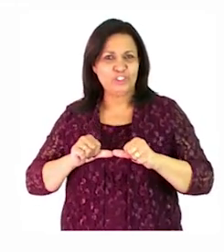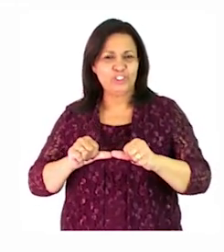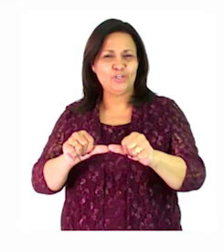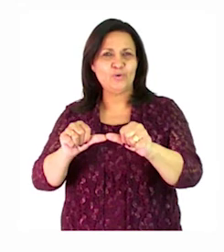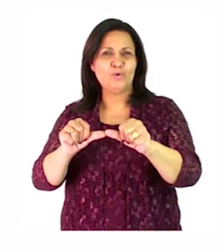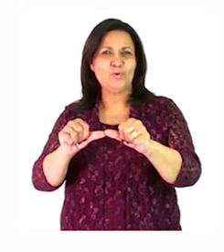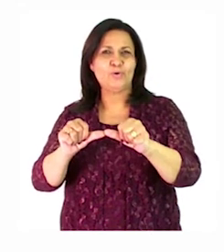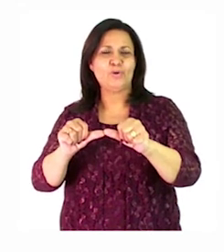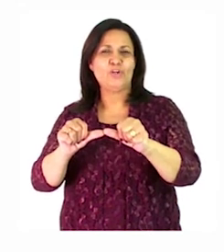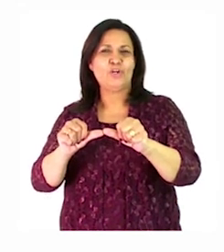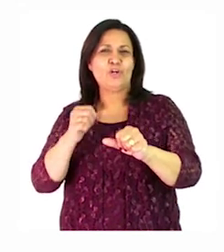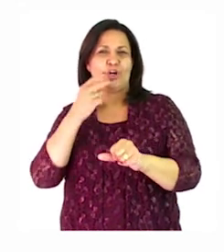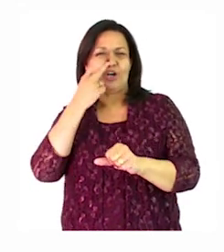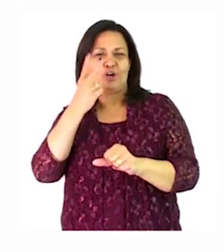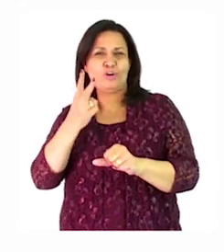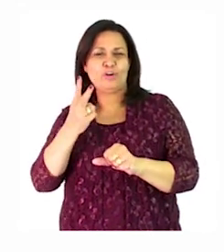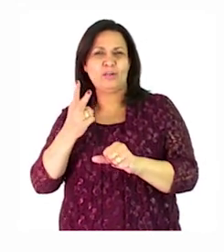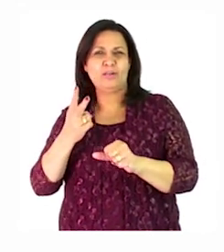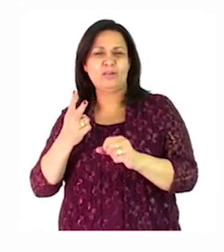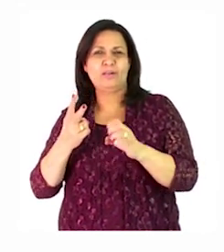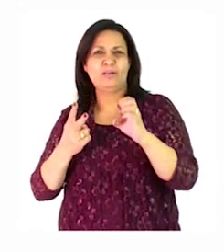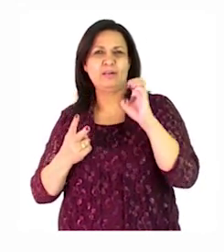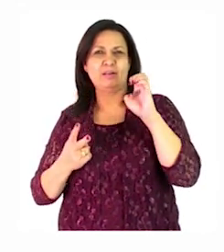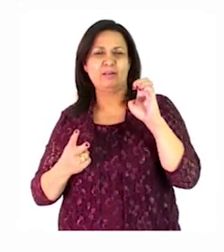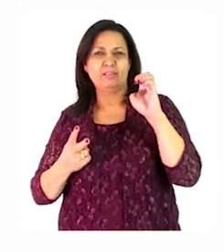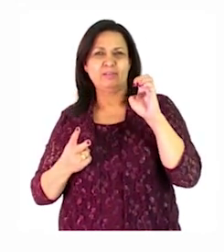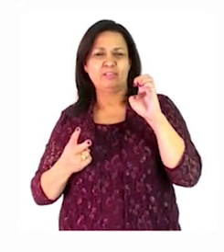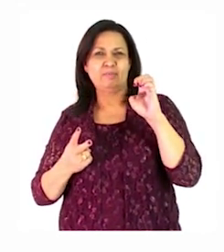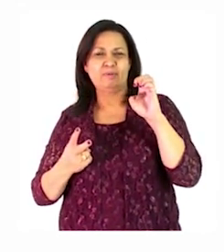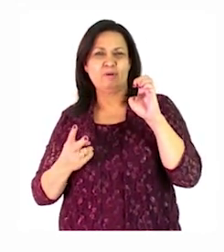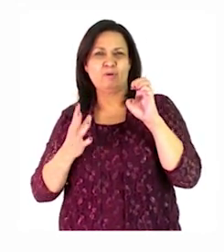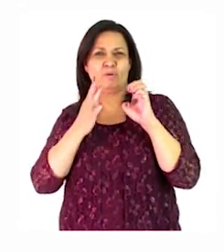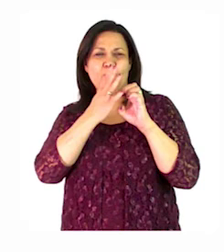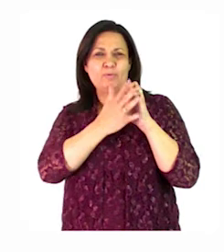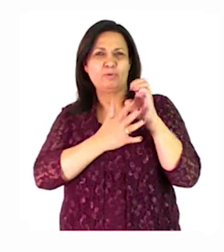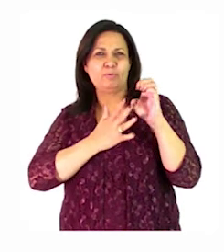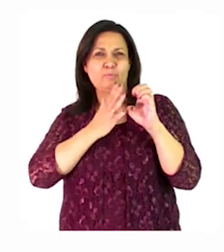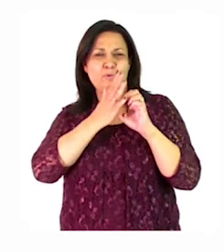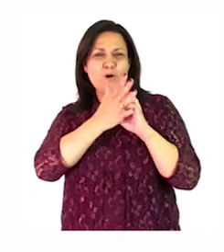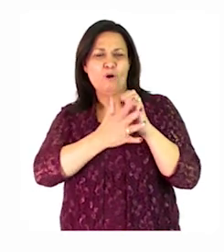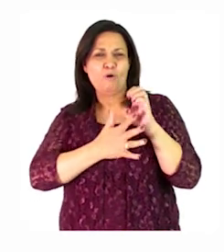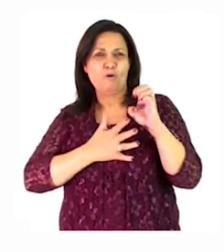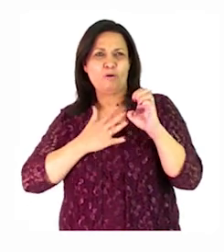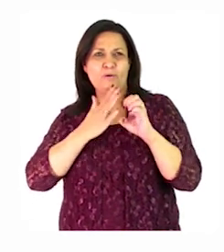look carefully at the 2 tigers as you go down the